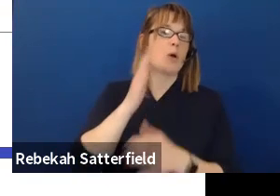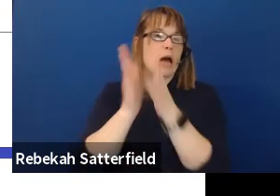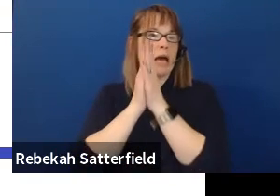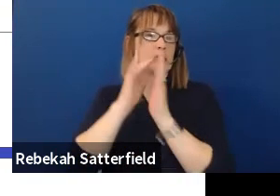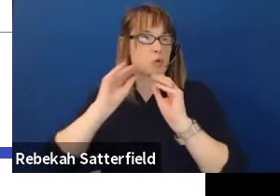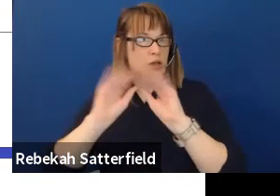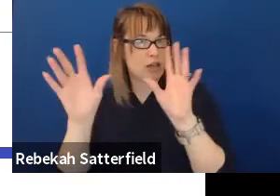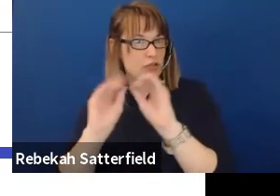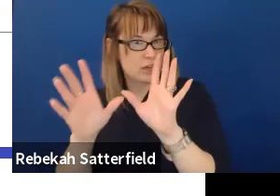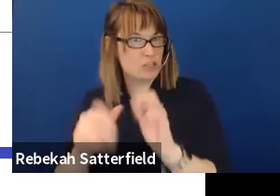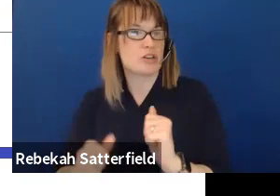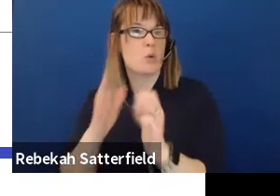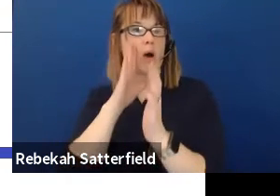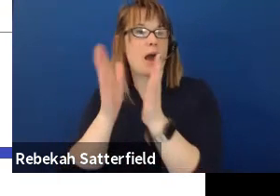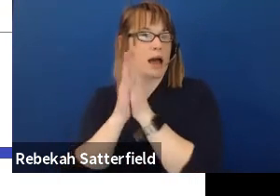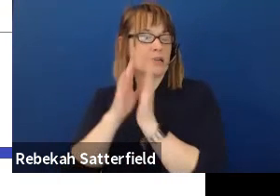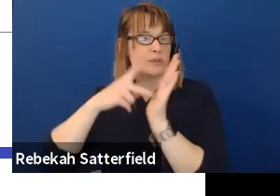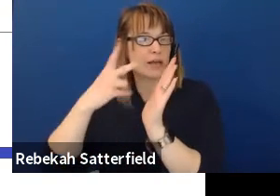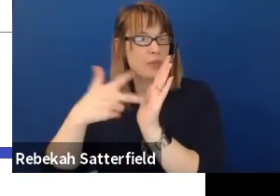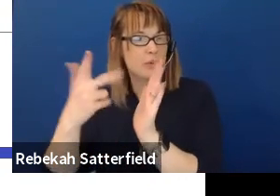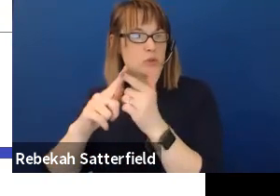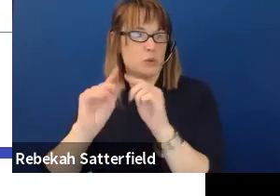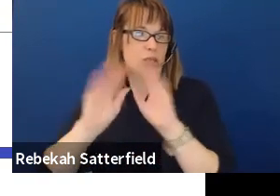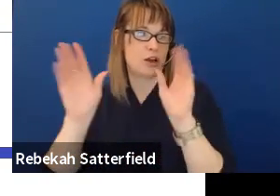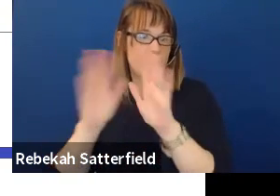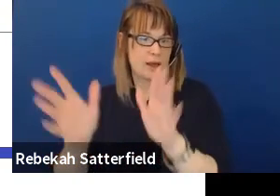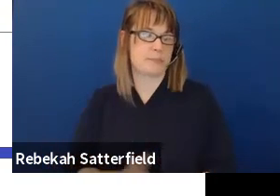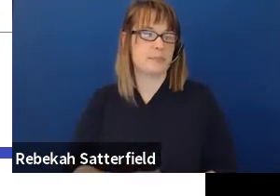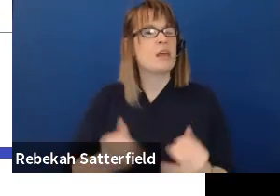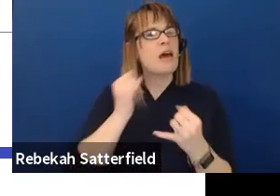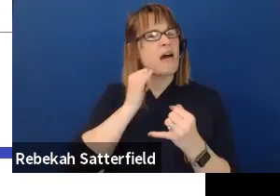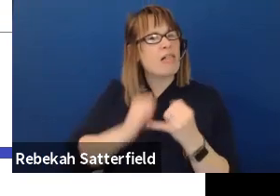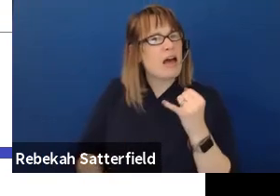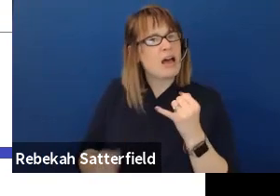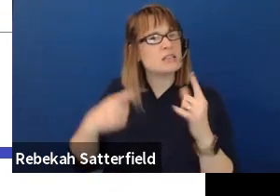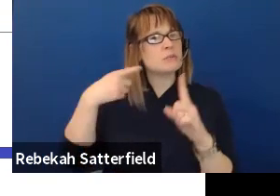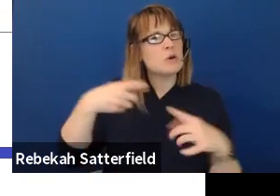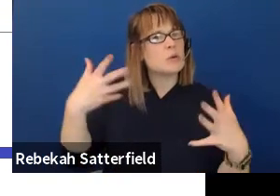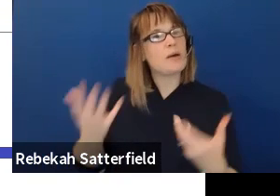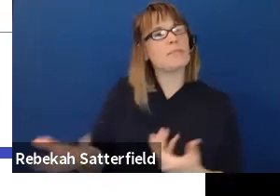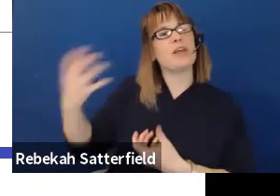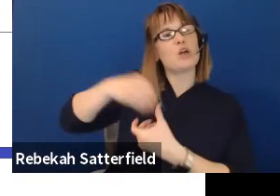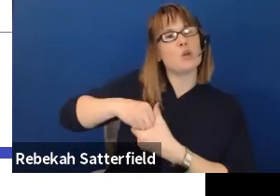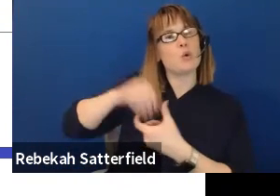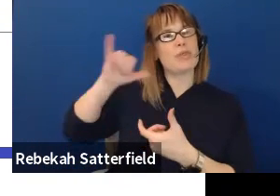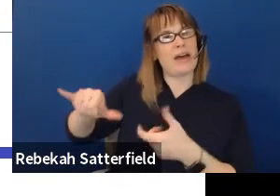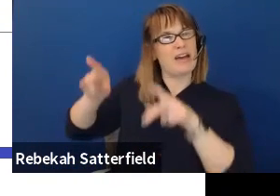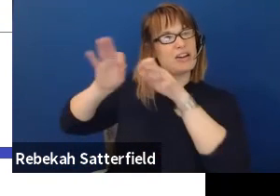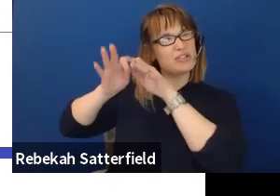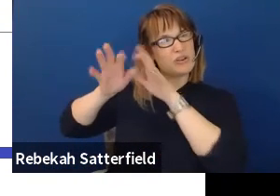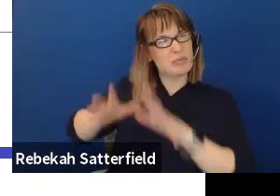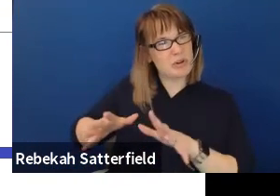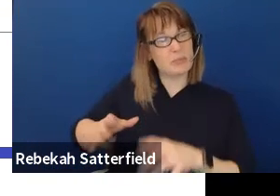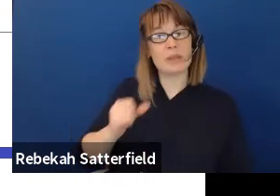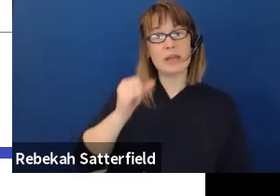or repetitions. And lastly, include the interpreter. Keep them informed. If you need to